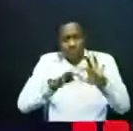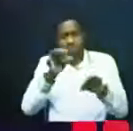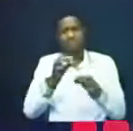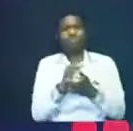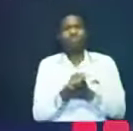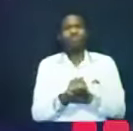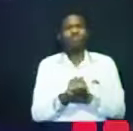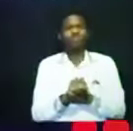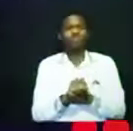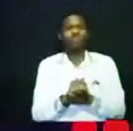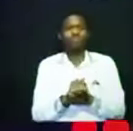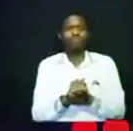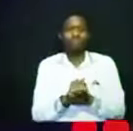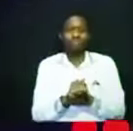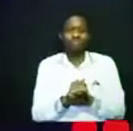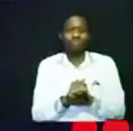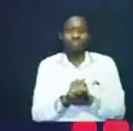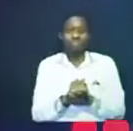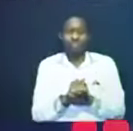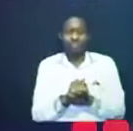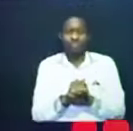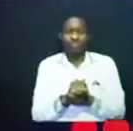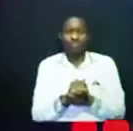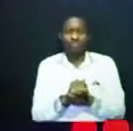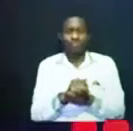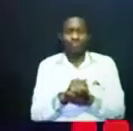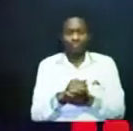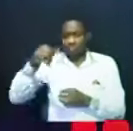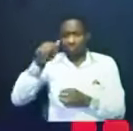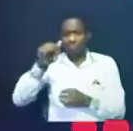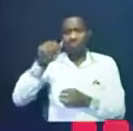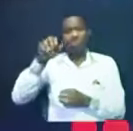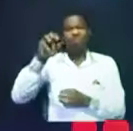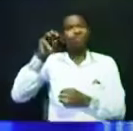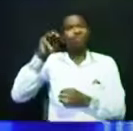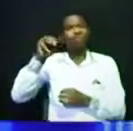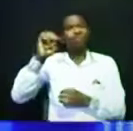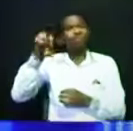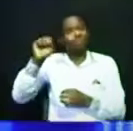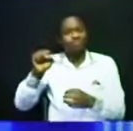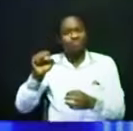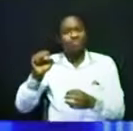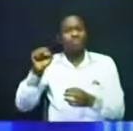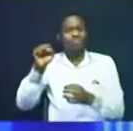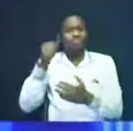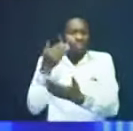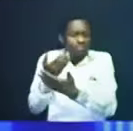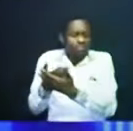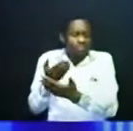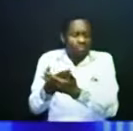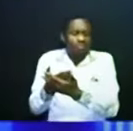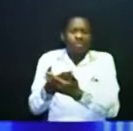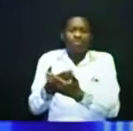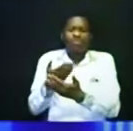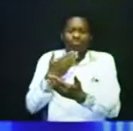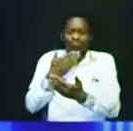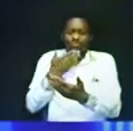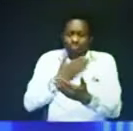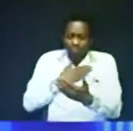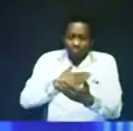is virtually pleading with the brethren to let go all moral filth